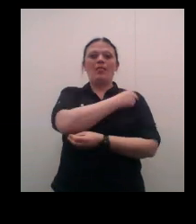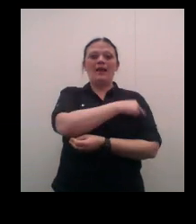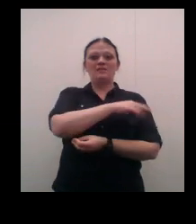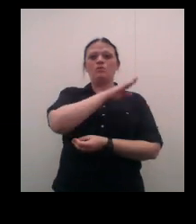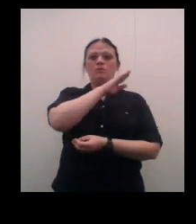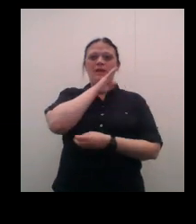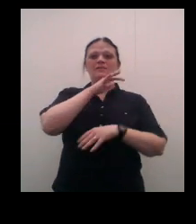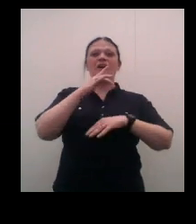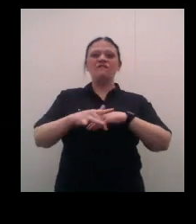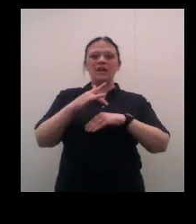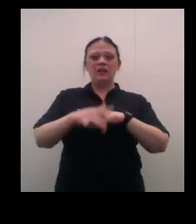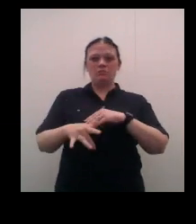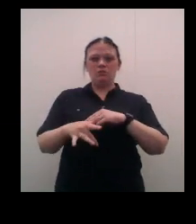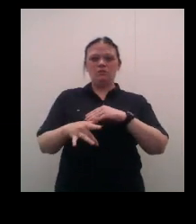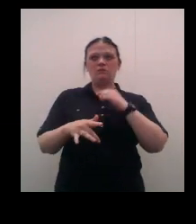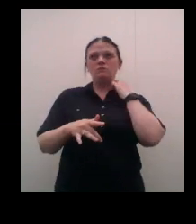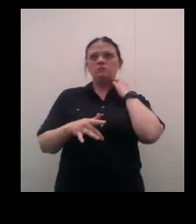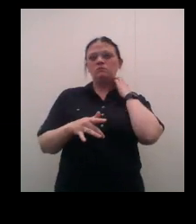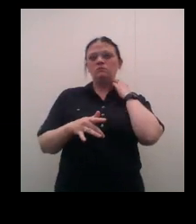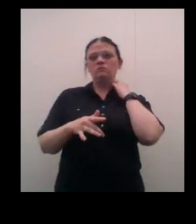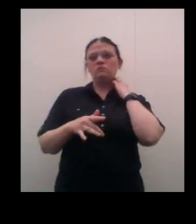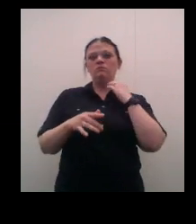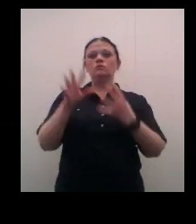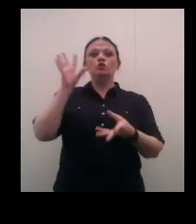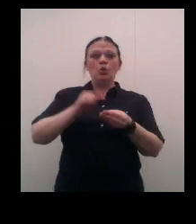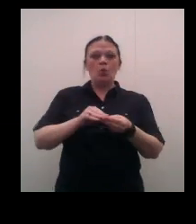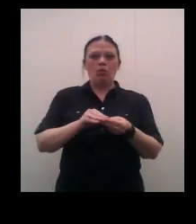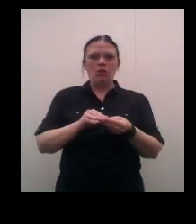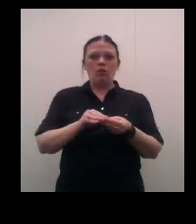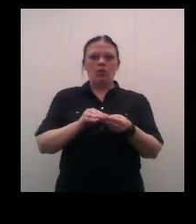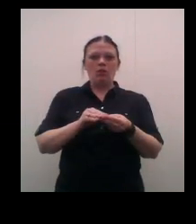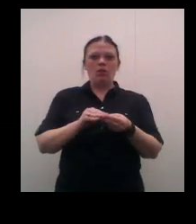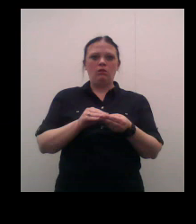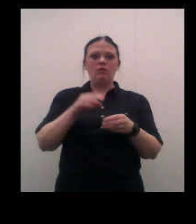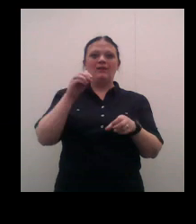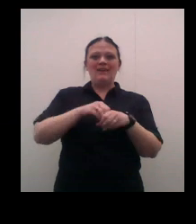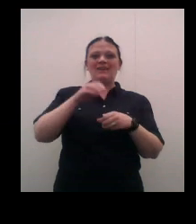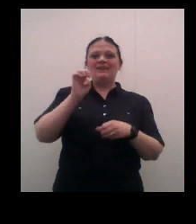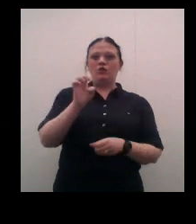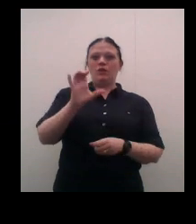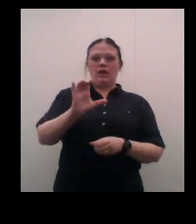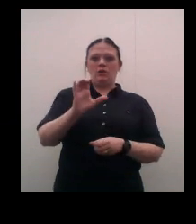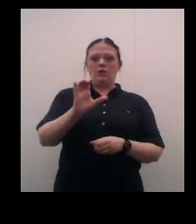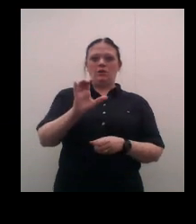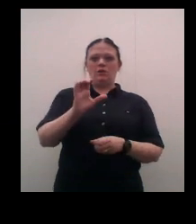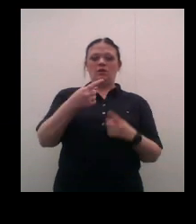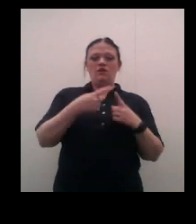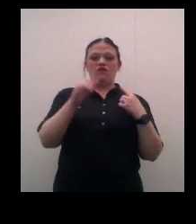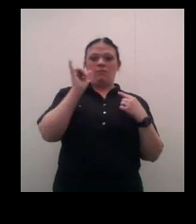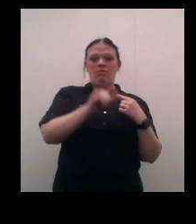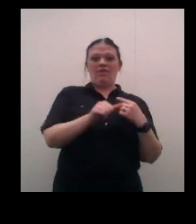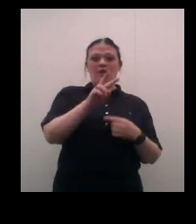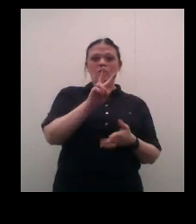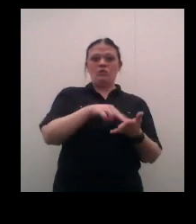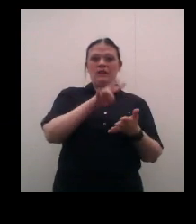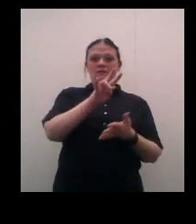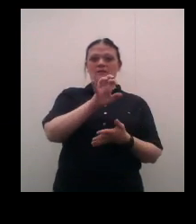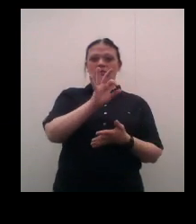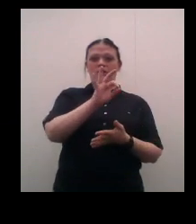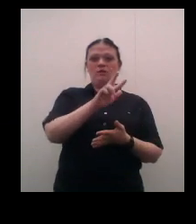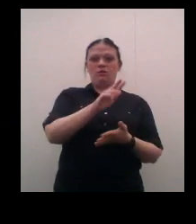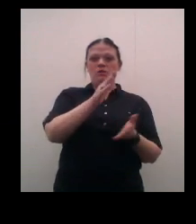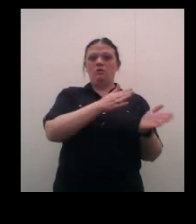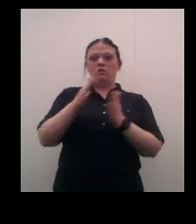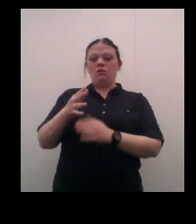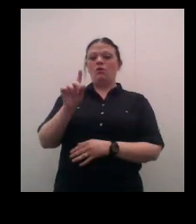beds available in total, I should say, in Erie County. And of those,